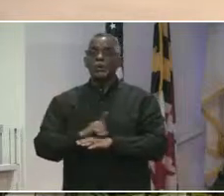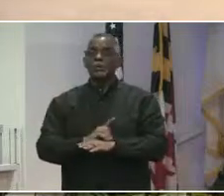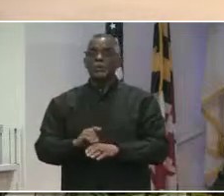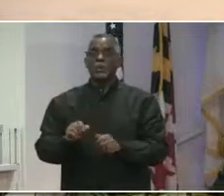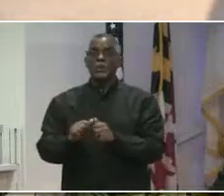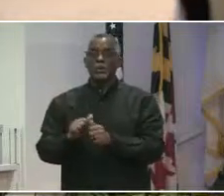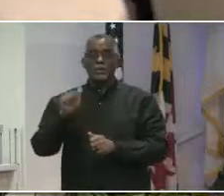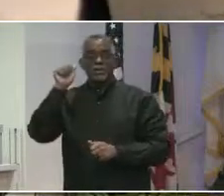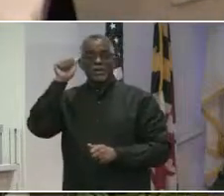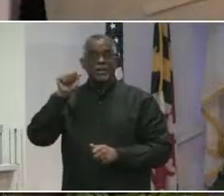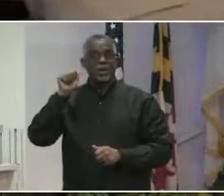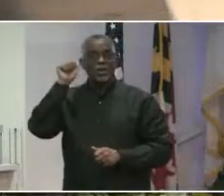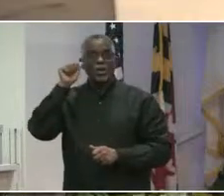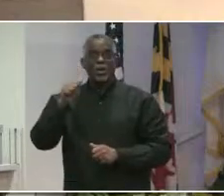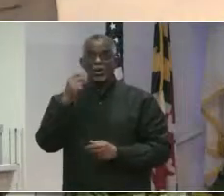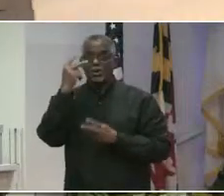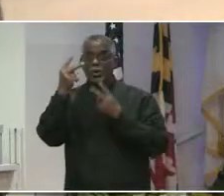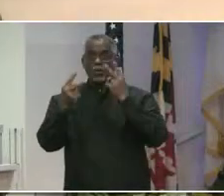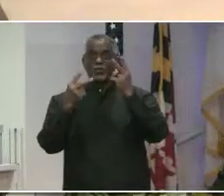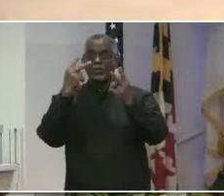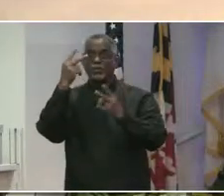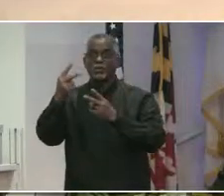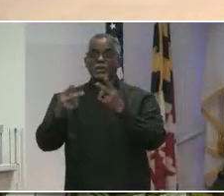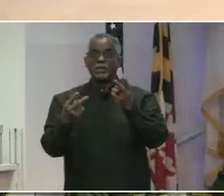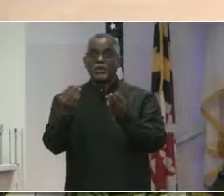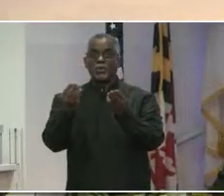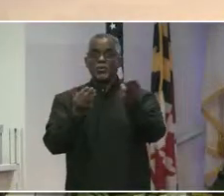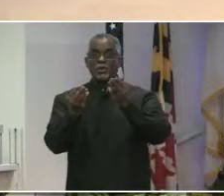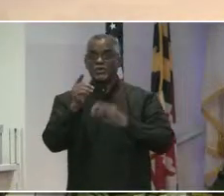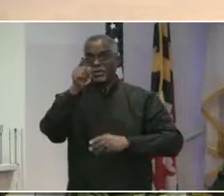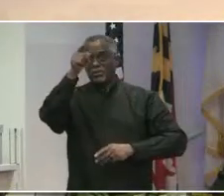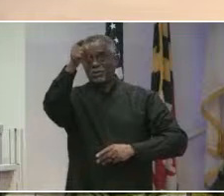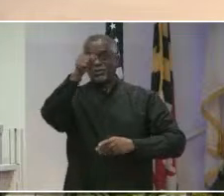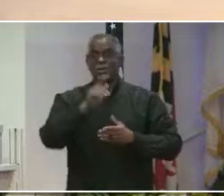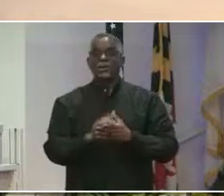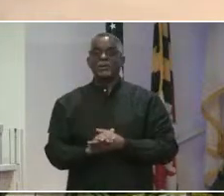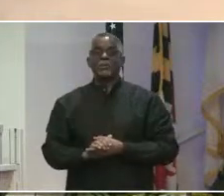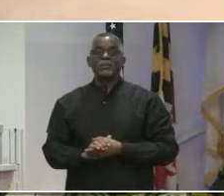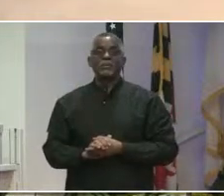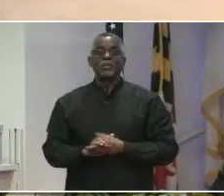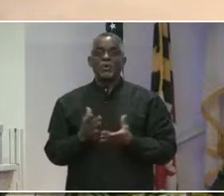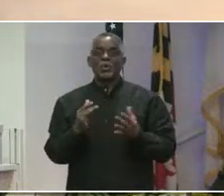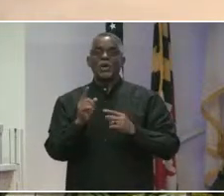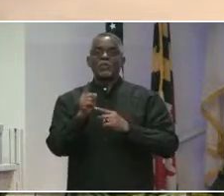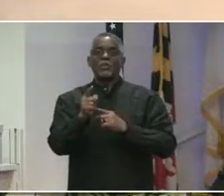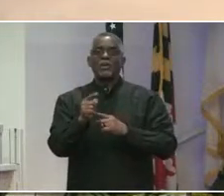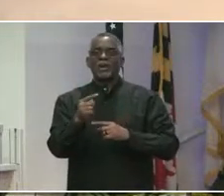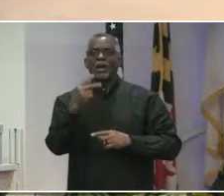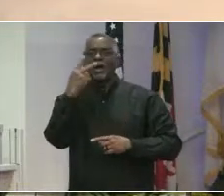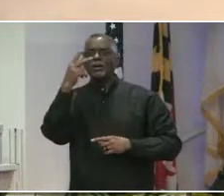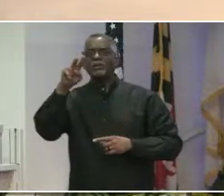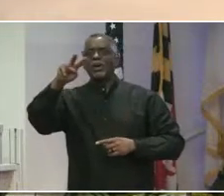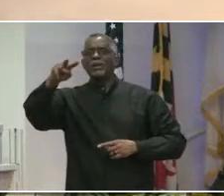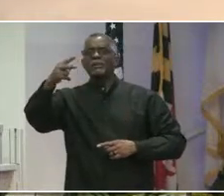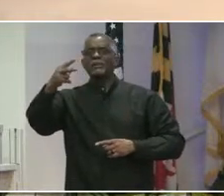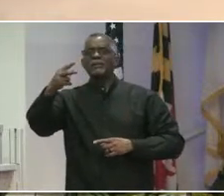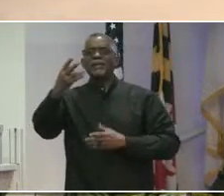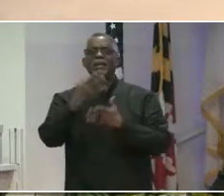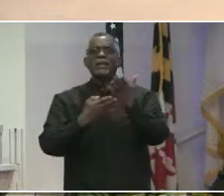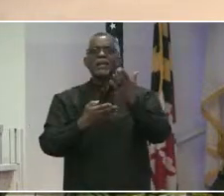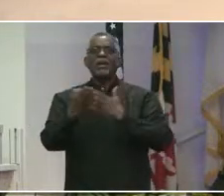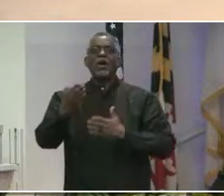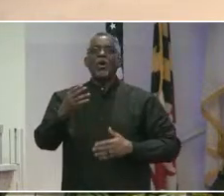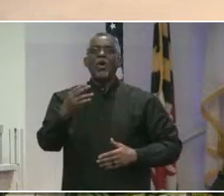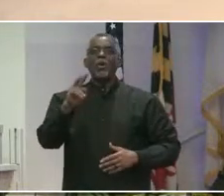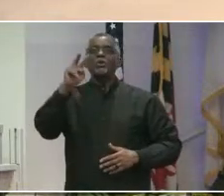praise. Listen, sometimes if the mic don't sound right, she'll get into it. Wait a minute. I saw one more hand. Come on,